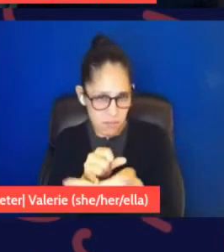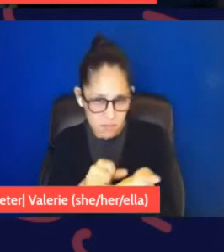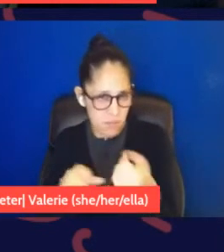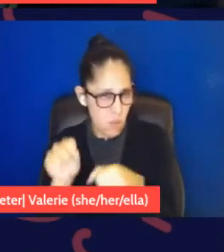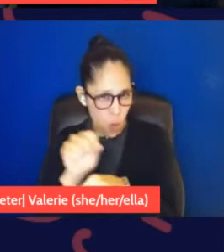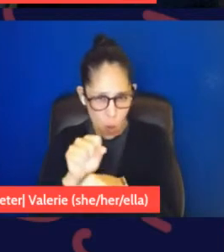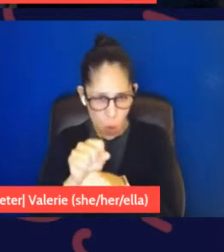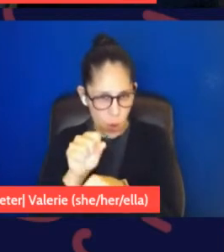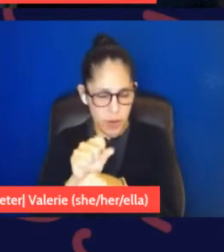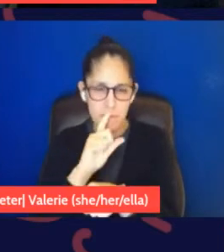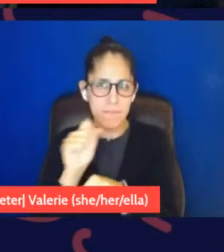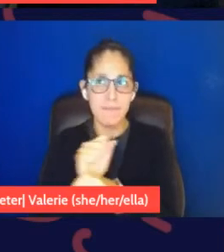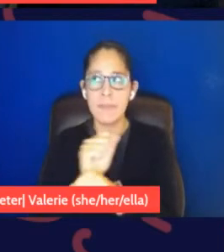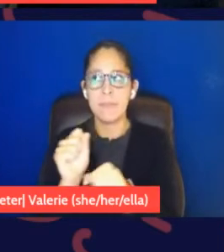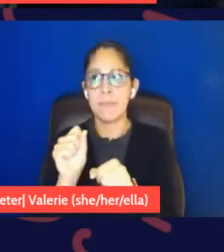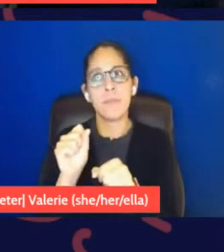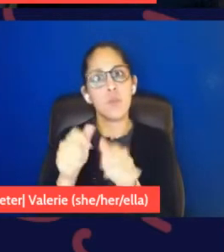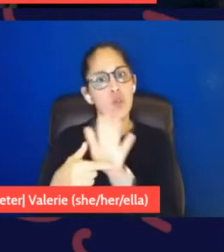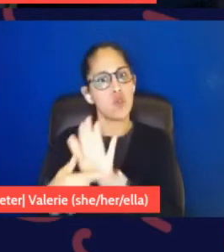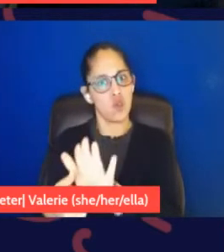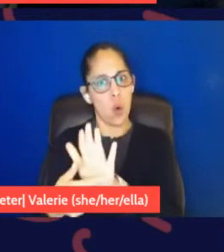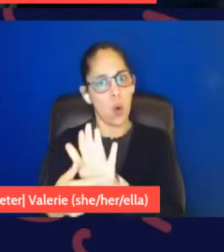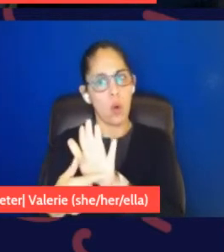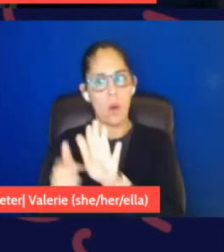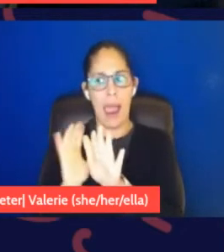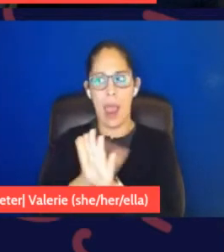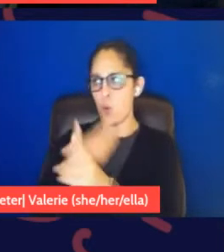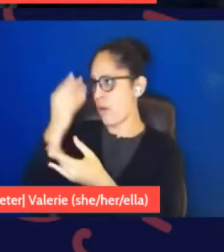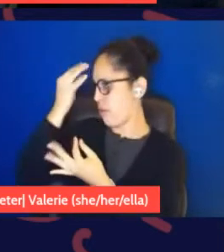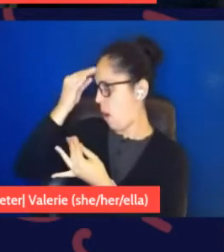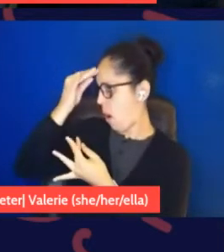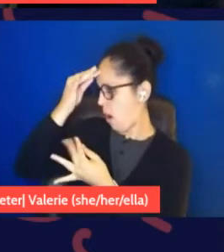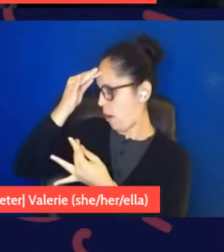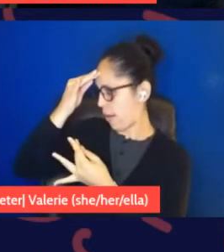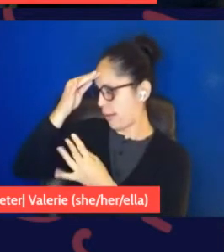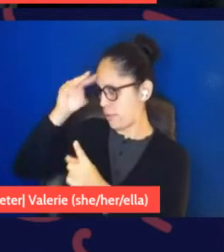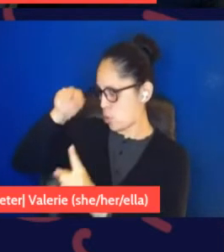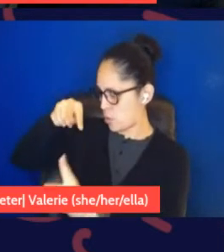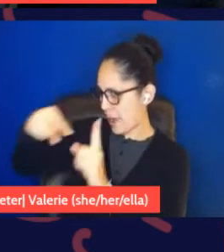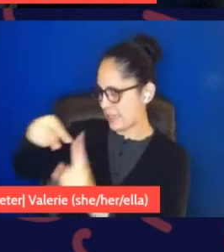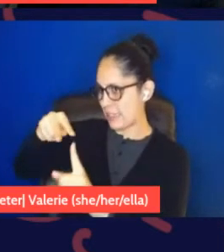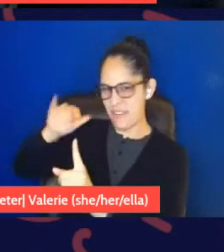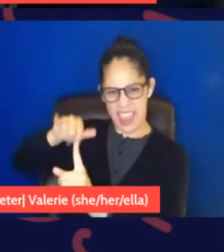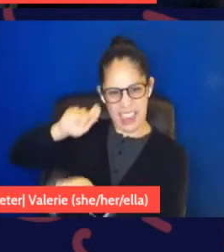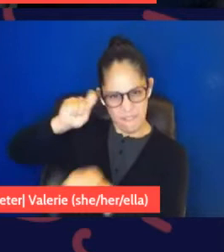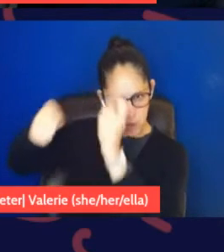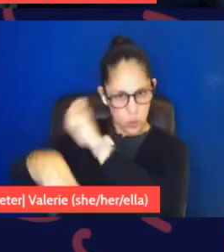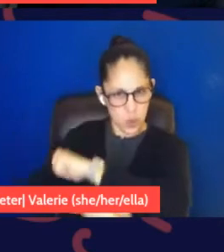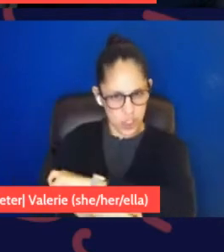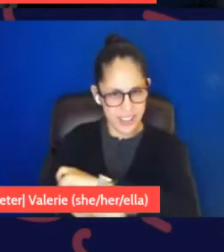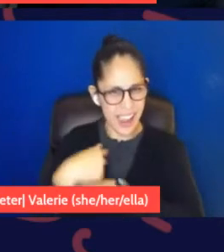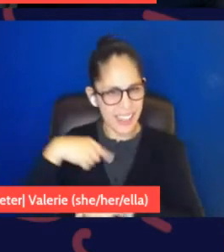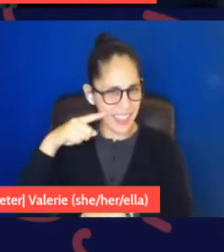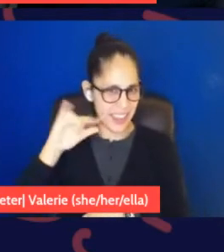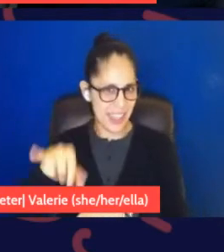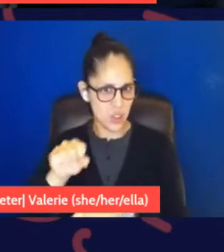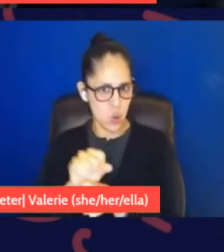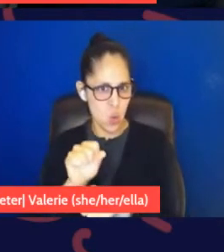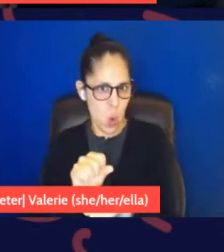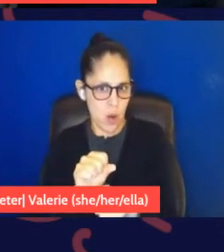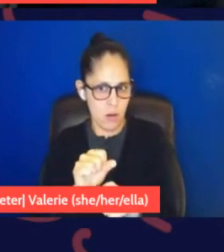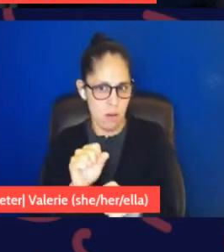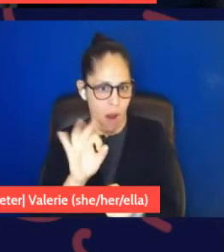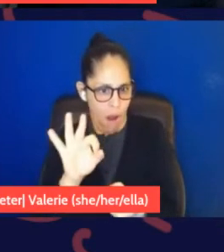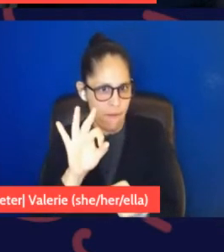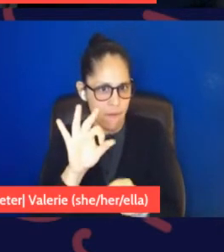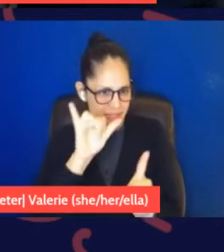that demonstrate the evolution of how we think about these stories, which I think is the work of the artist and the work of